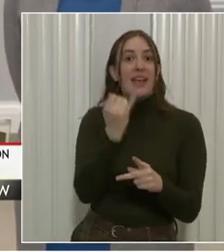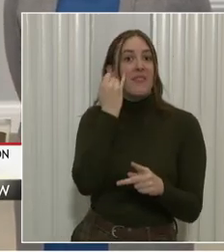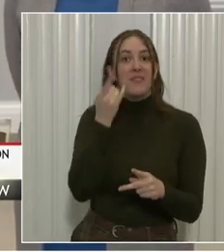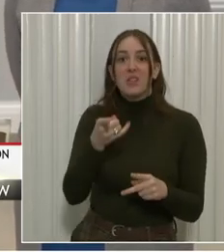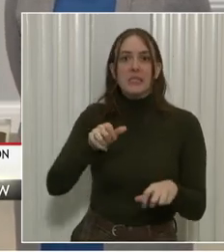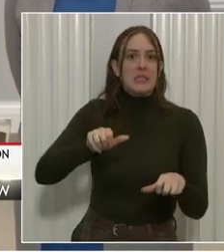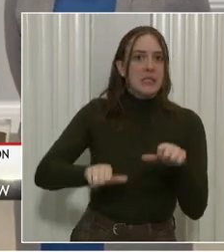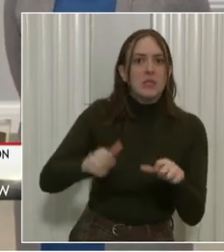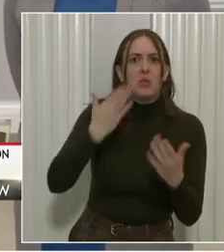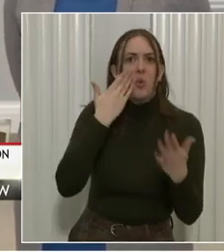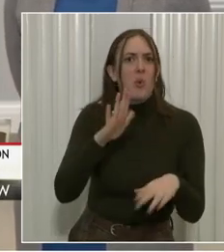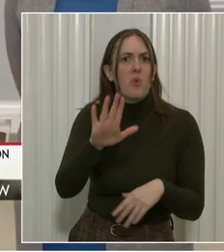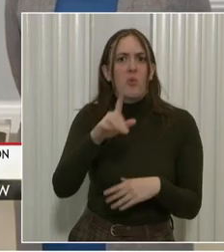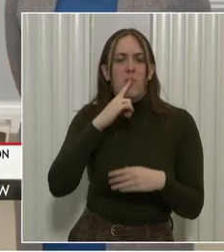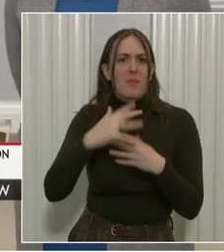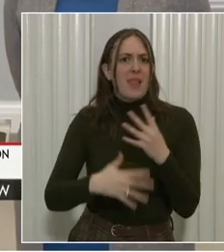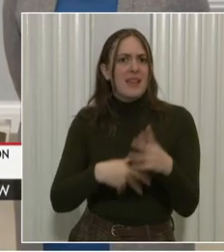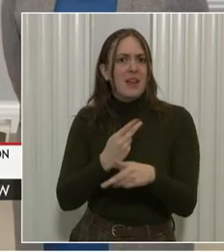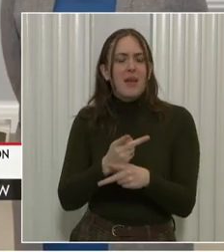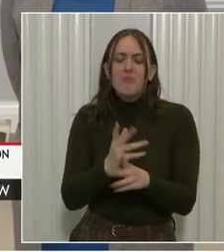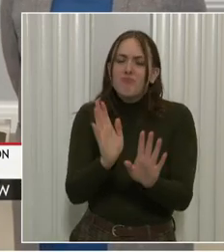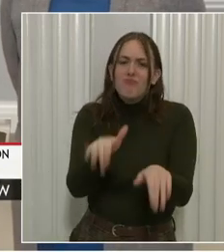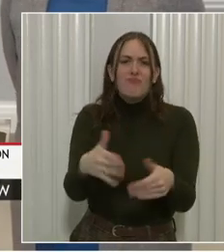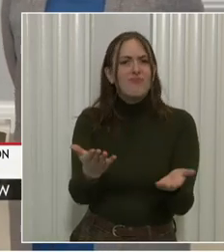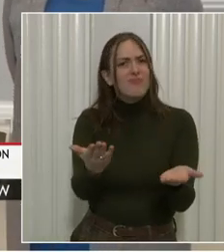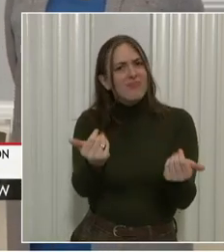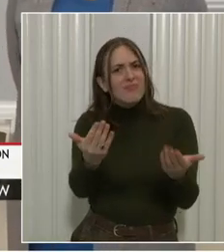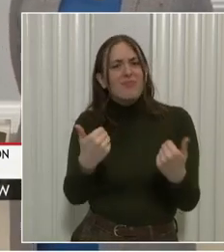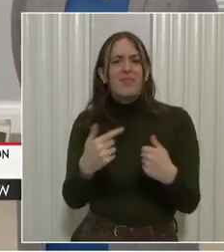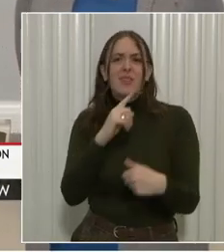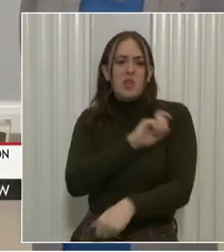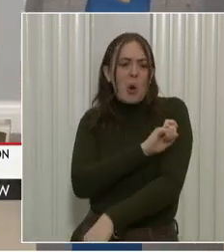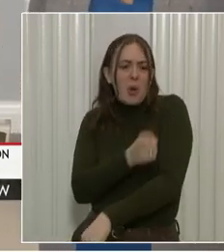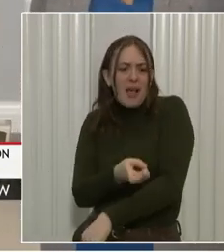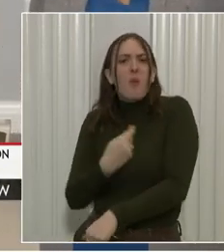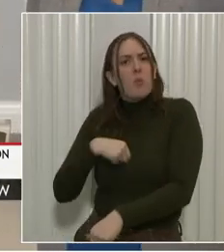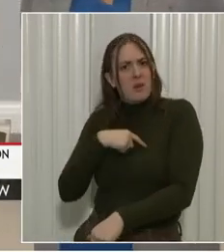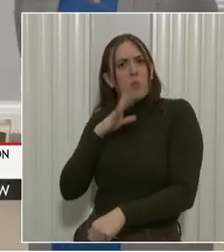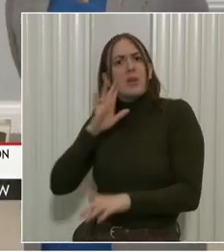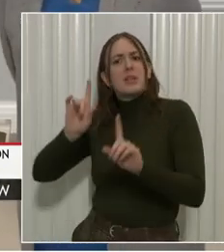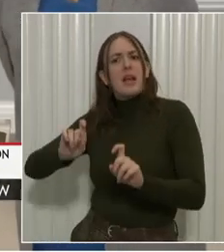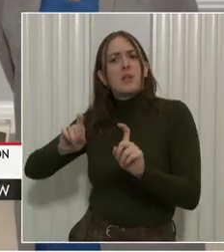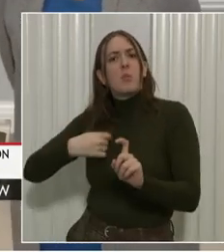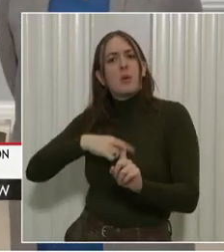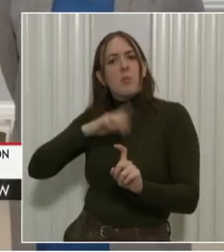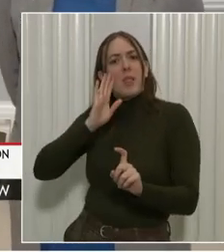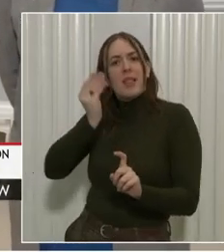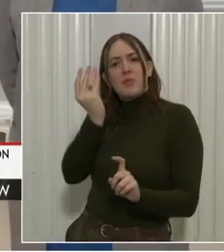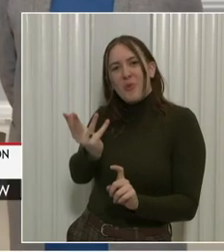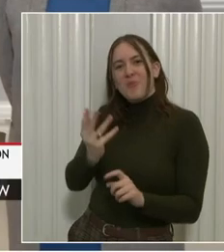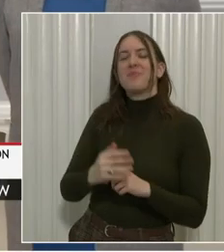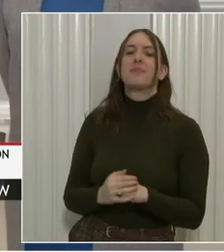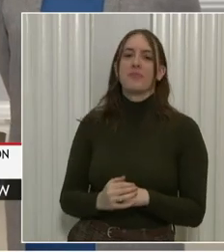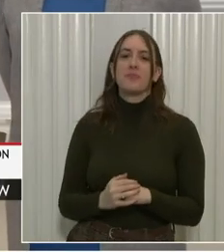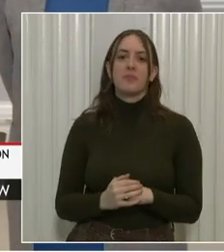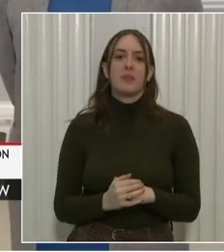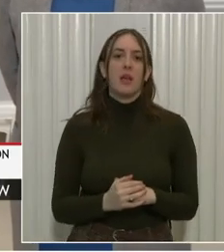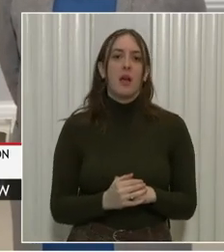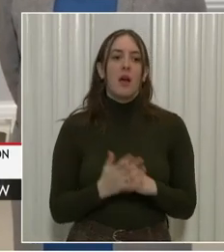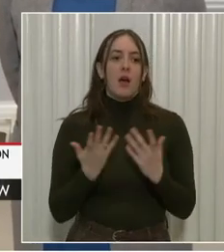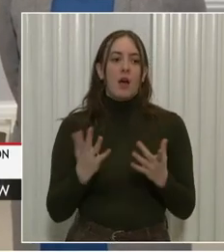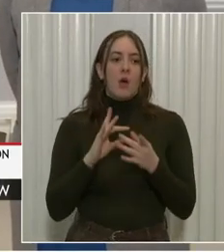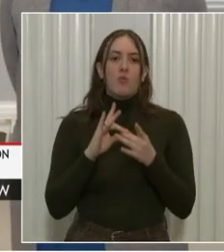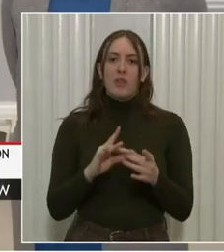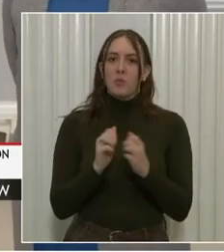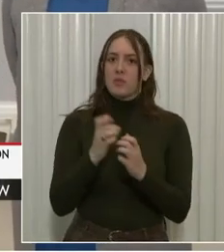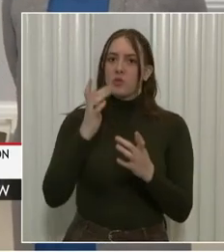encourage you to come out and donate, and we'll do that testing, and your blood will go to use. As far as the